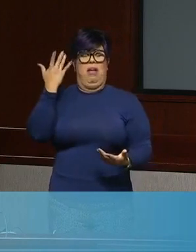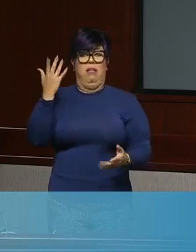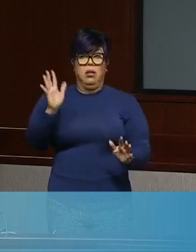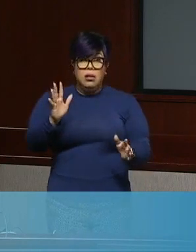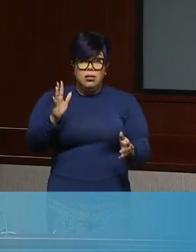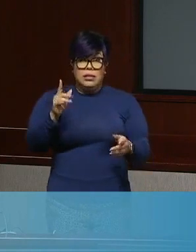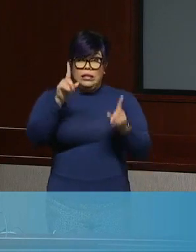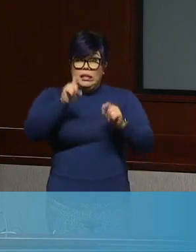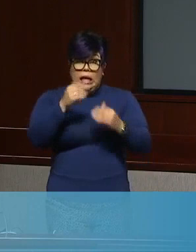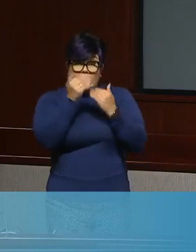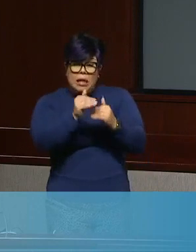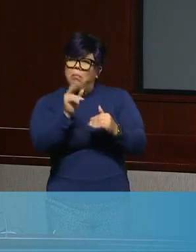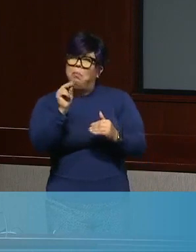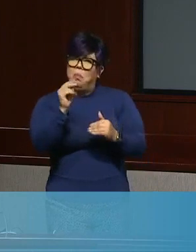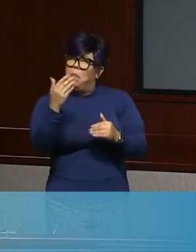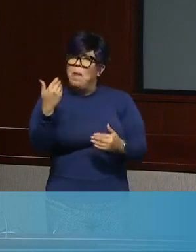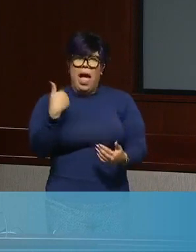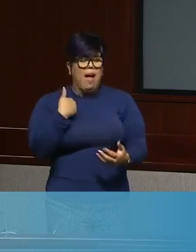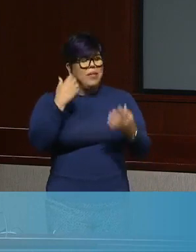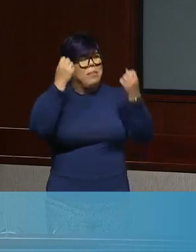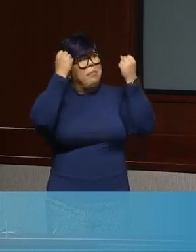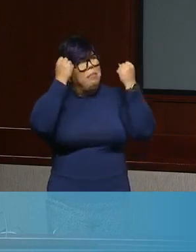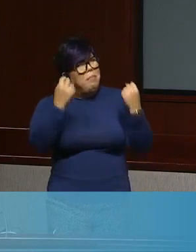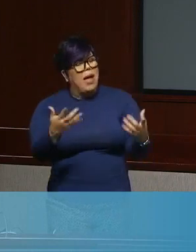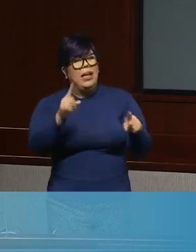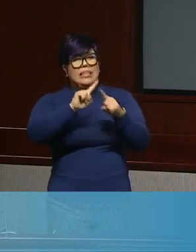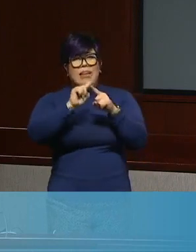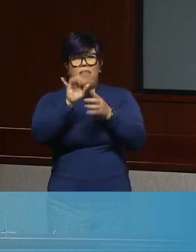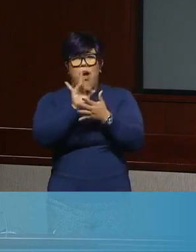given hour, free of charge, all over the county.